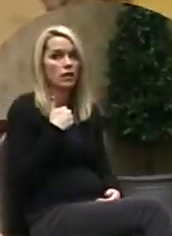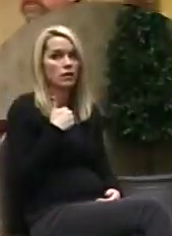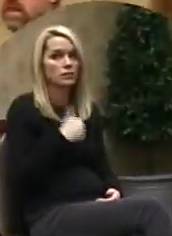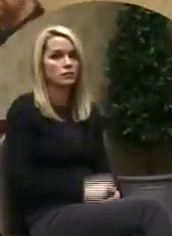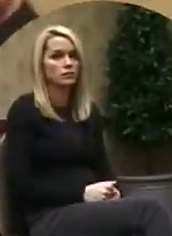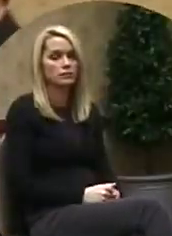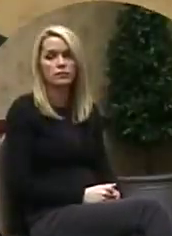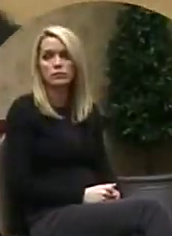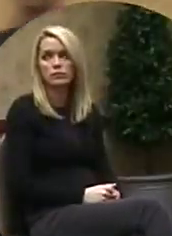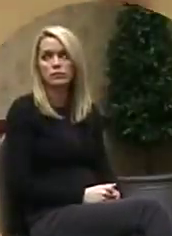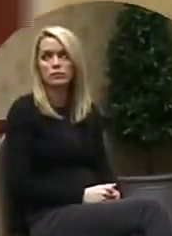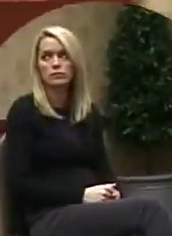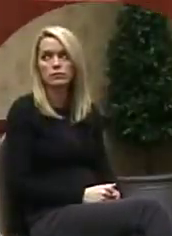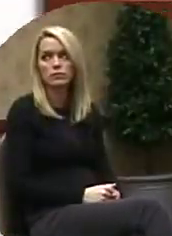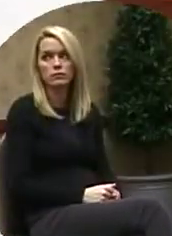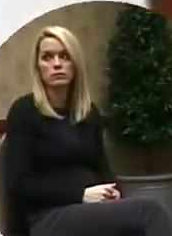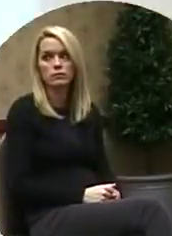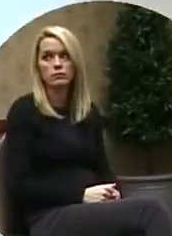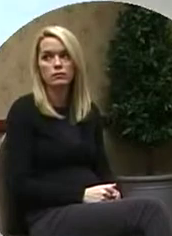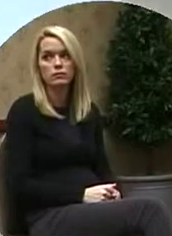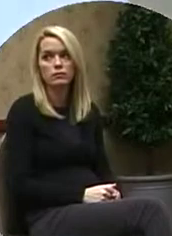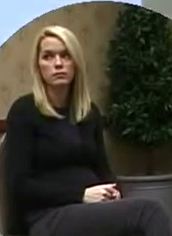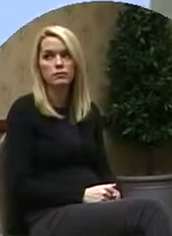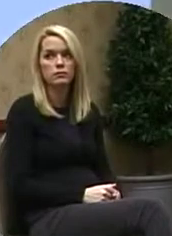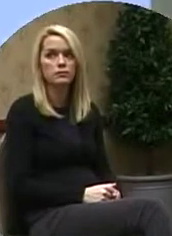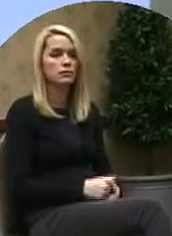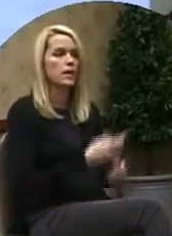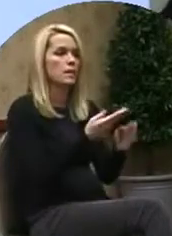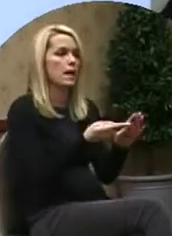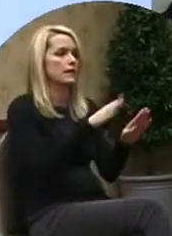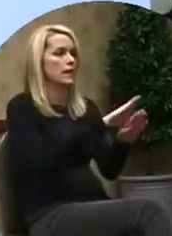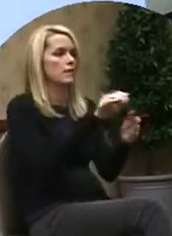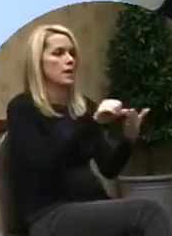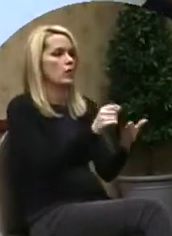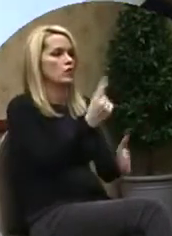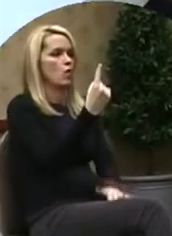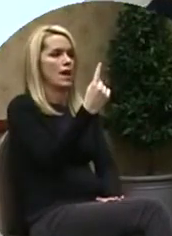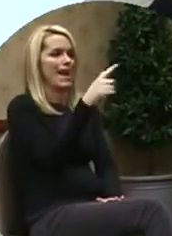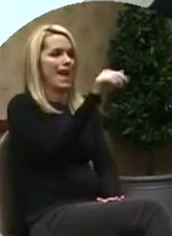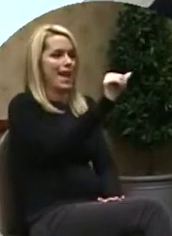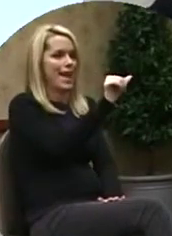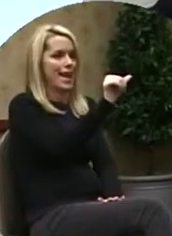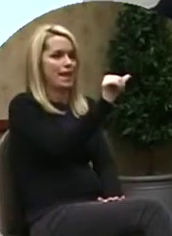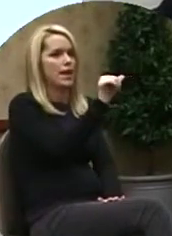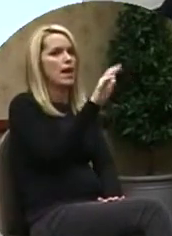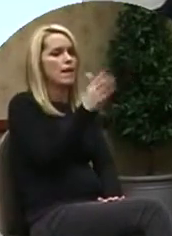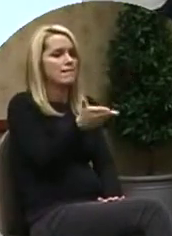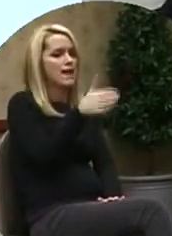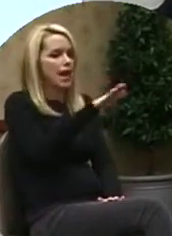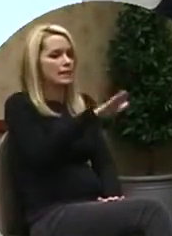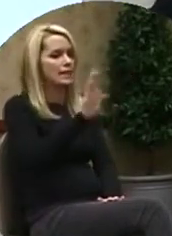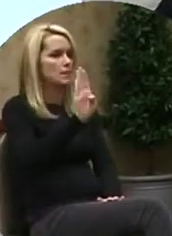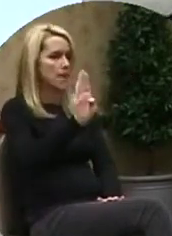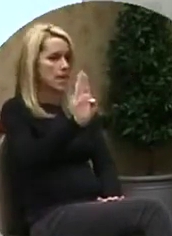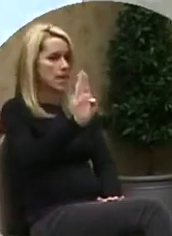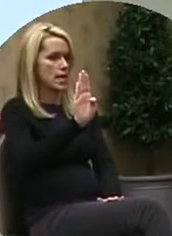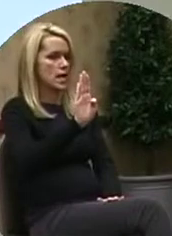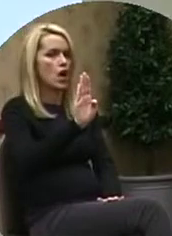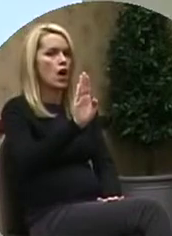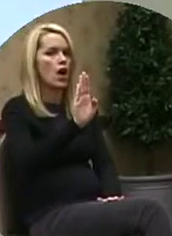Okay. So back side of page 1 is Part A. Next is Part B. What I want you to do, though, is I want you to